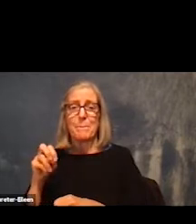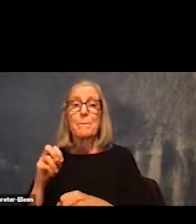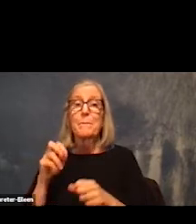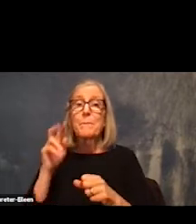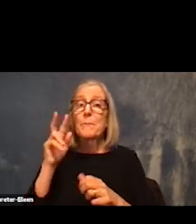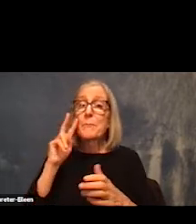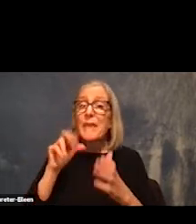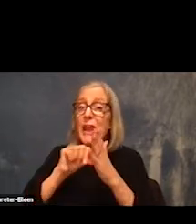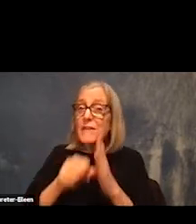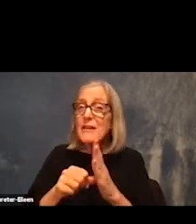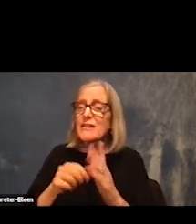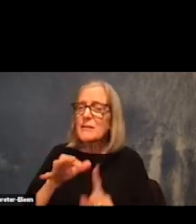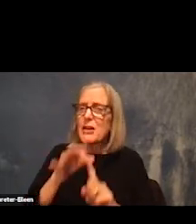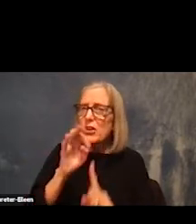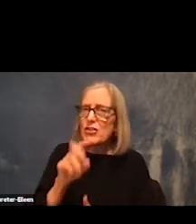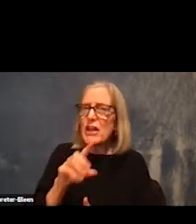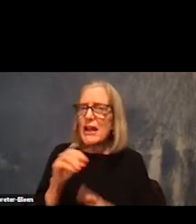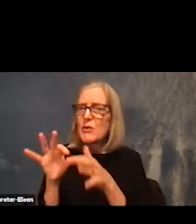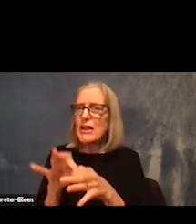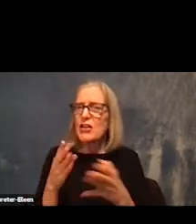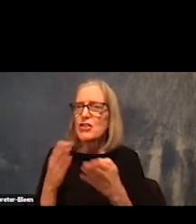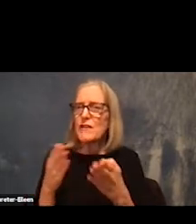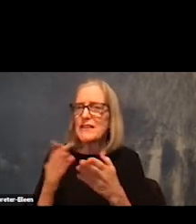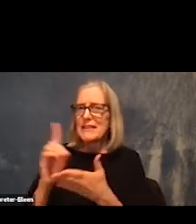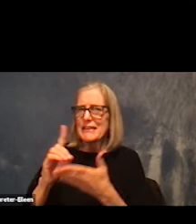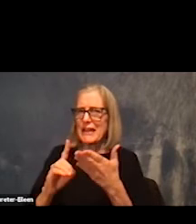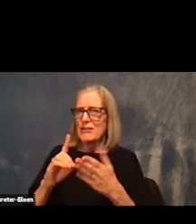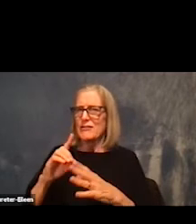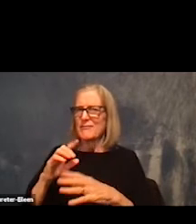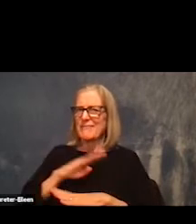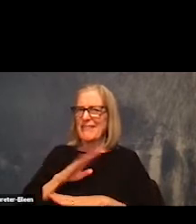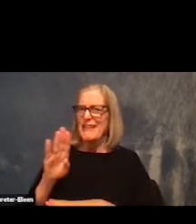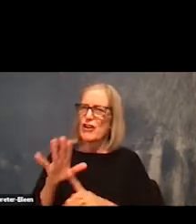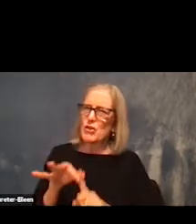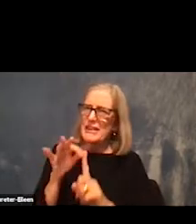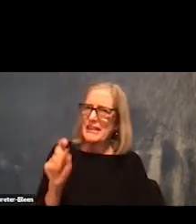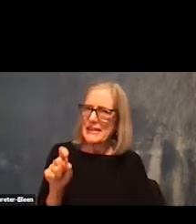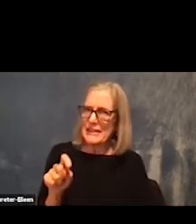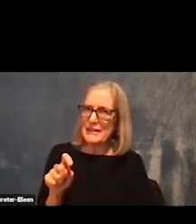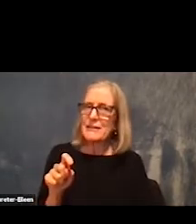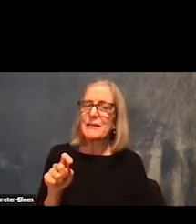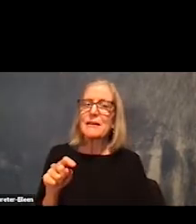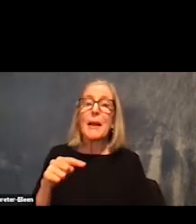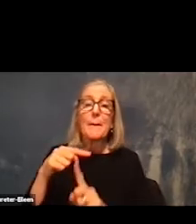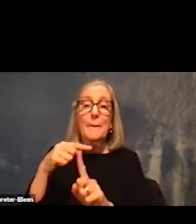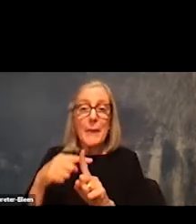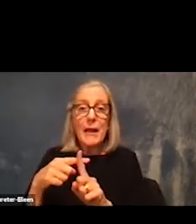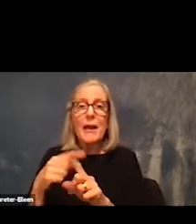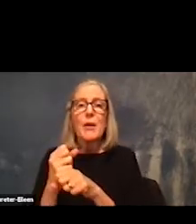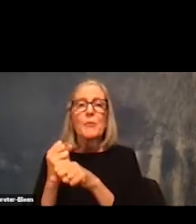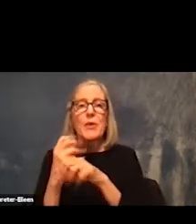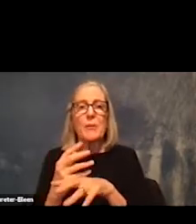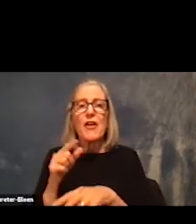education and related services designed to meet their unique needs and prepare them for further